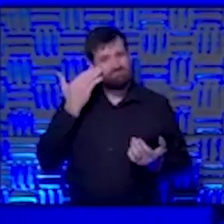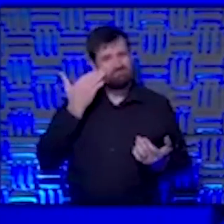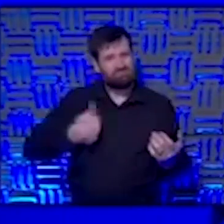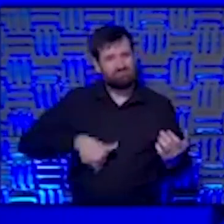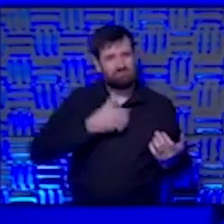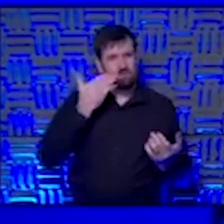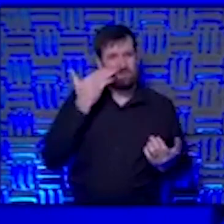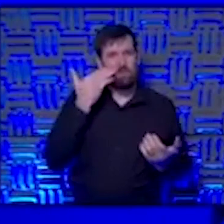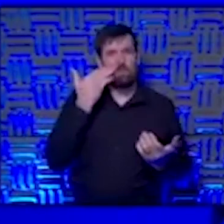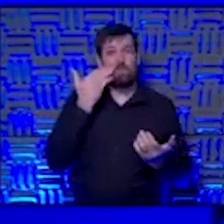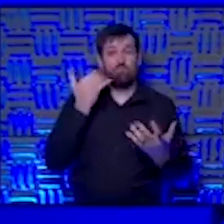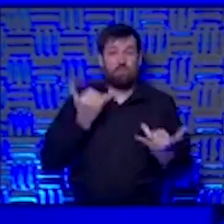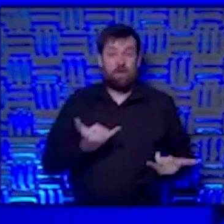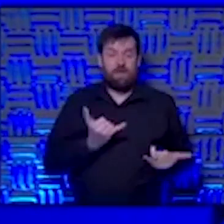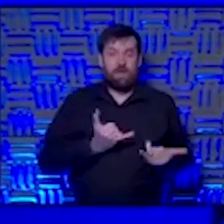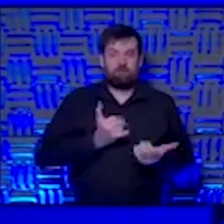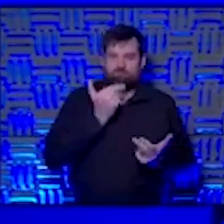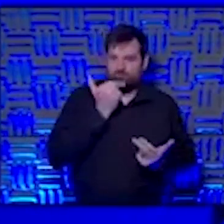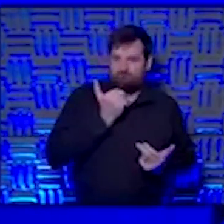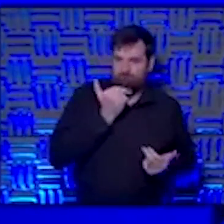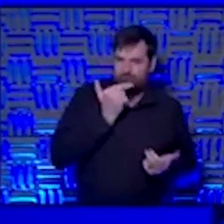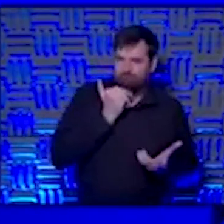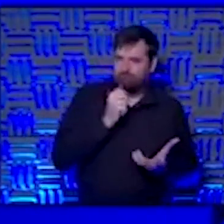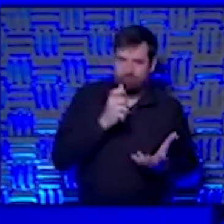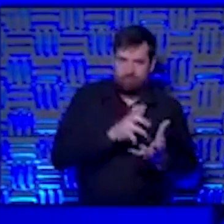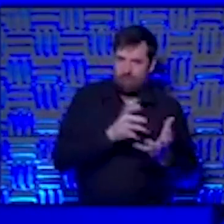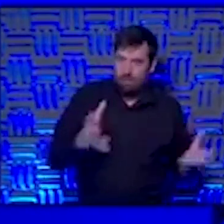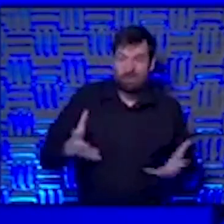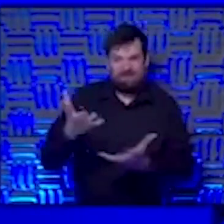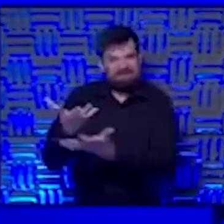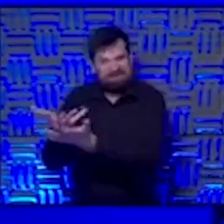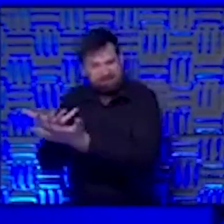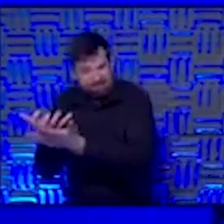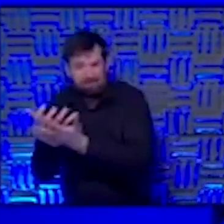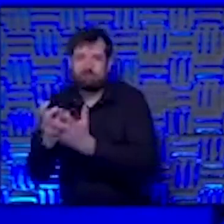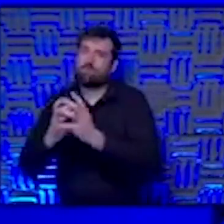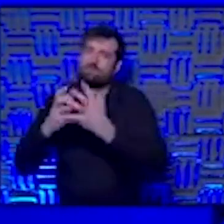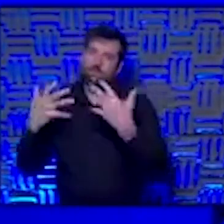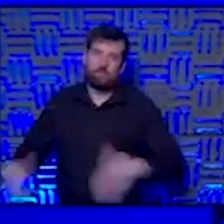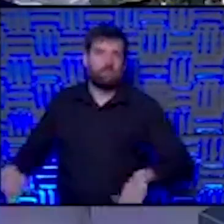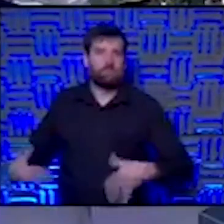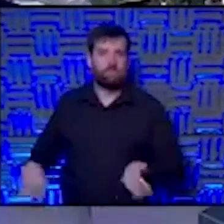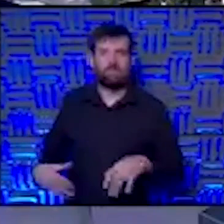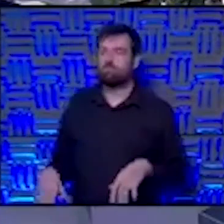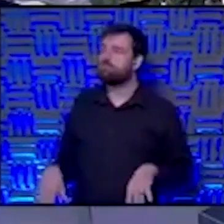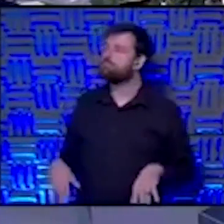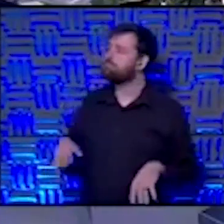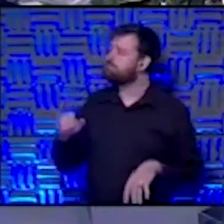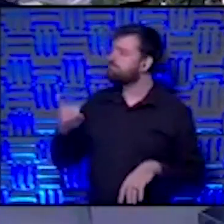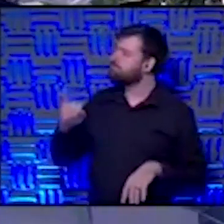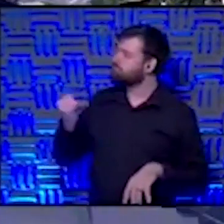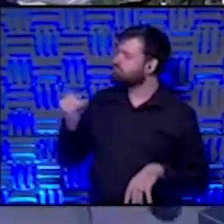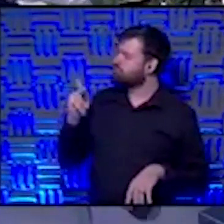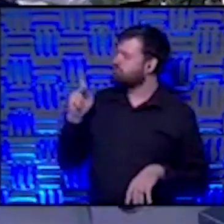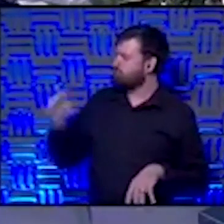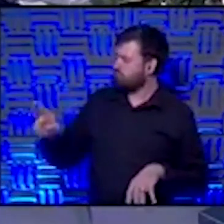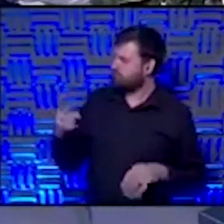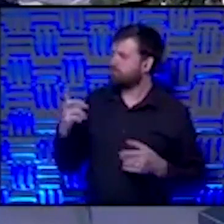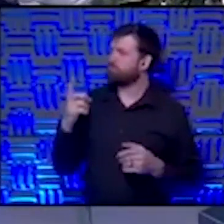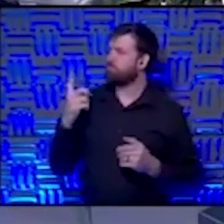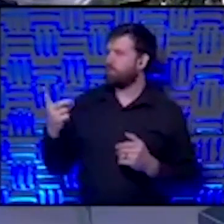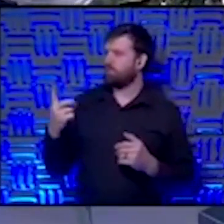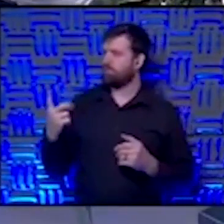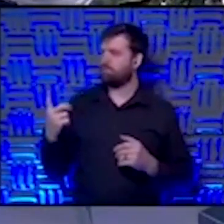the supply is very limited and the demand is so high at this point. So, JKR, one of the questions is